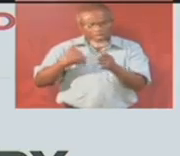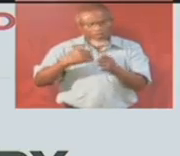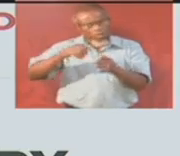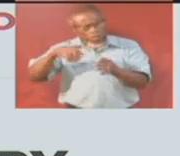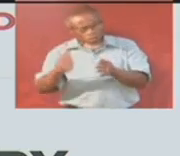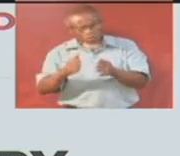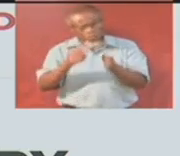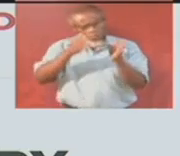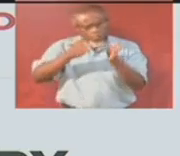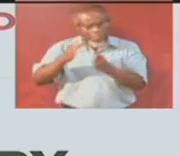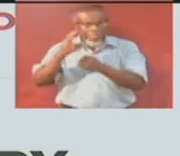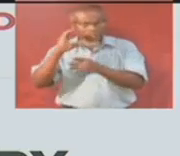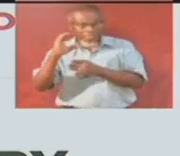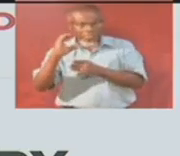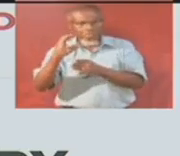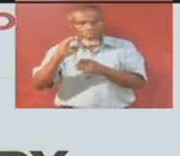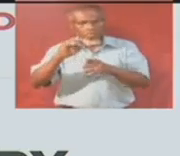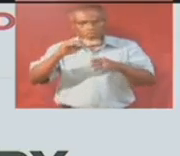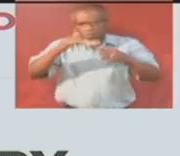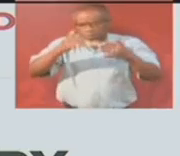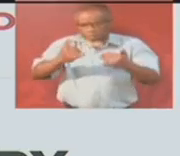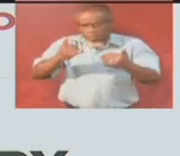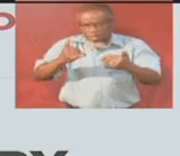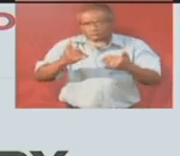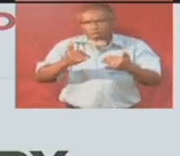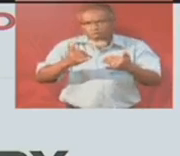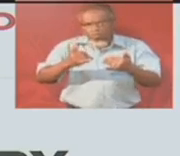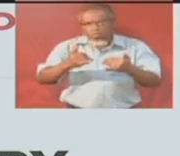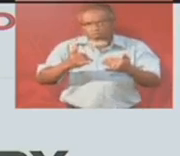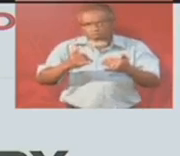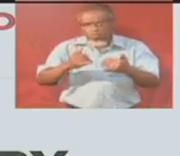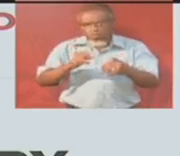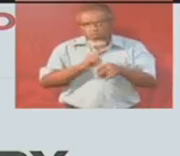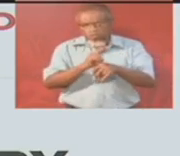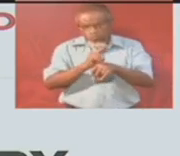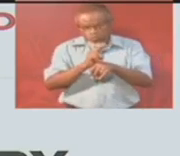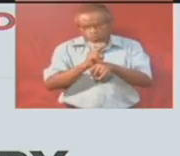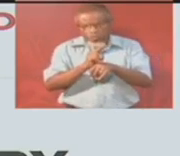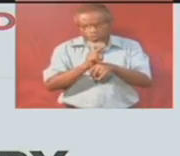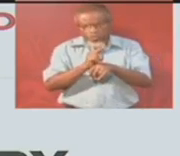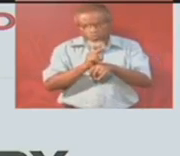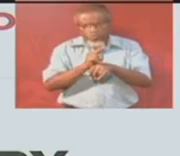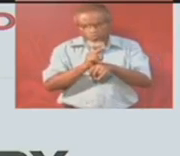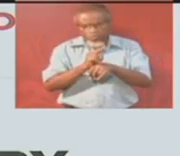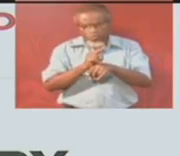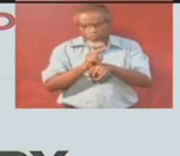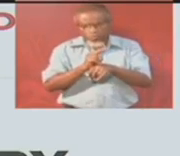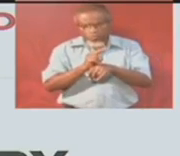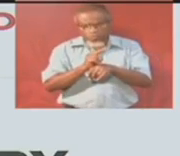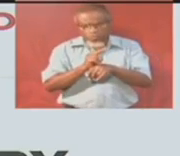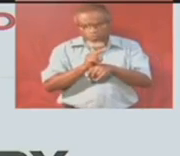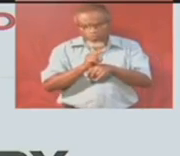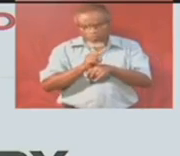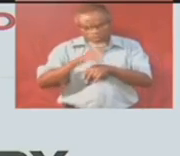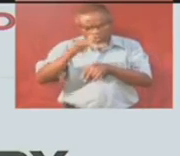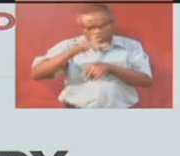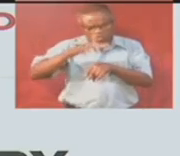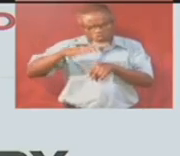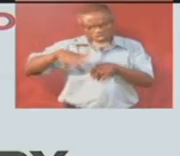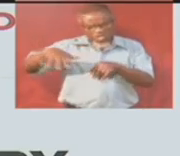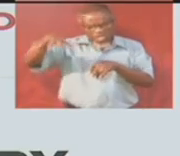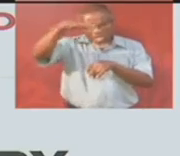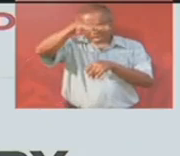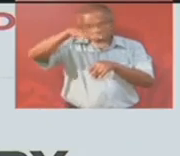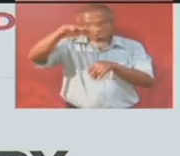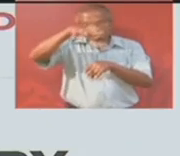we are using one tower, which is the pediatric tower. We are playing close attention to not only